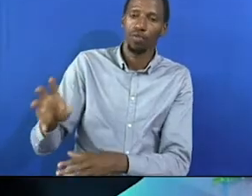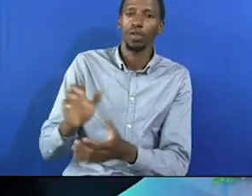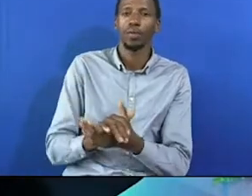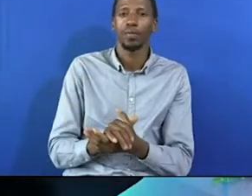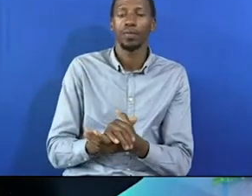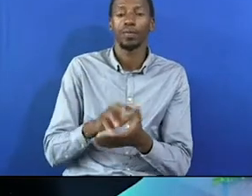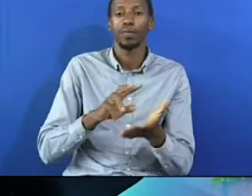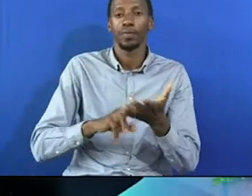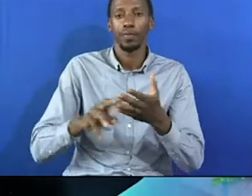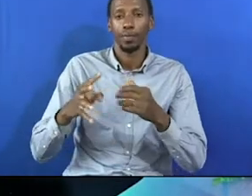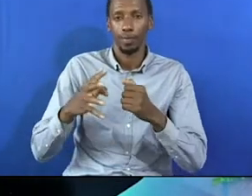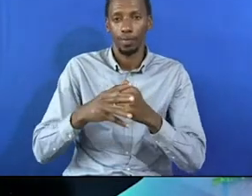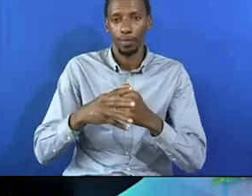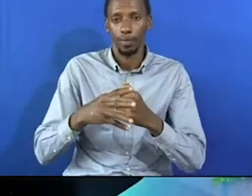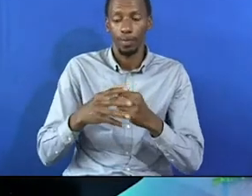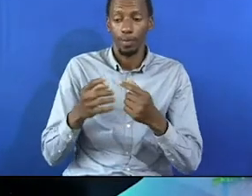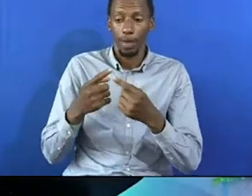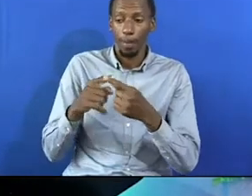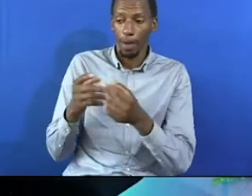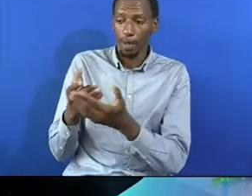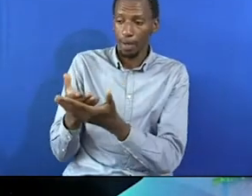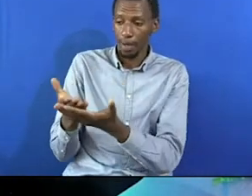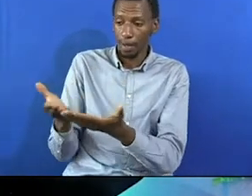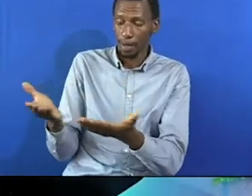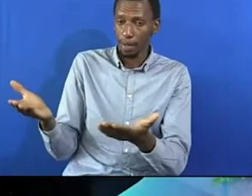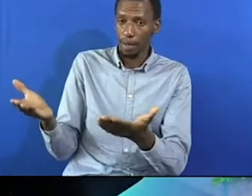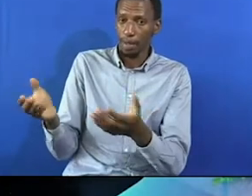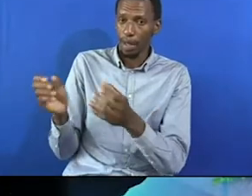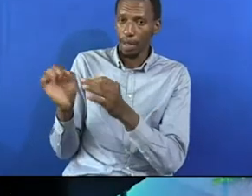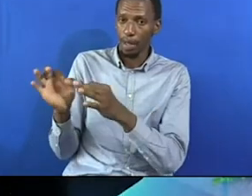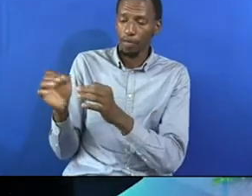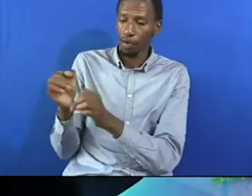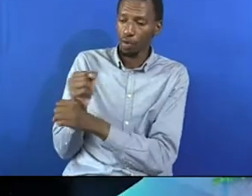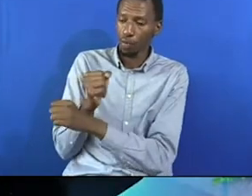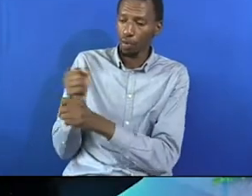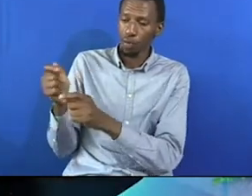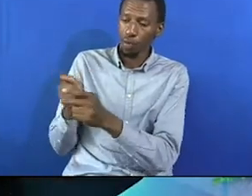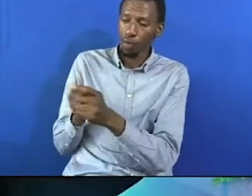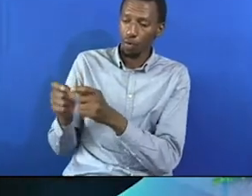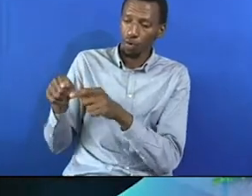Verse 9, but if they cannot control themselves,